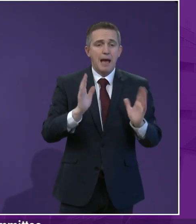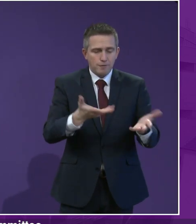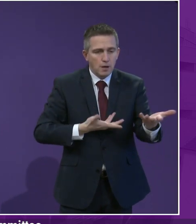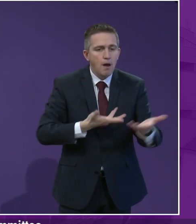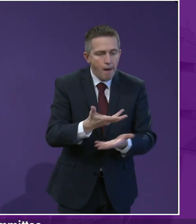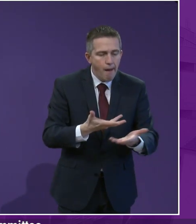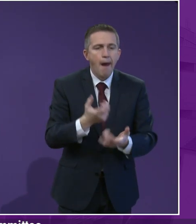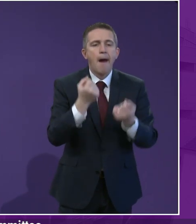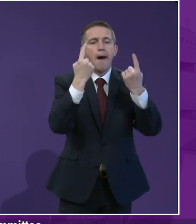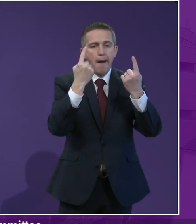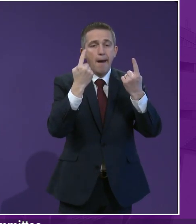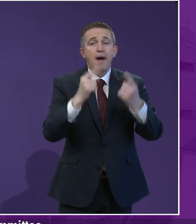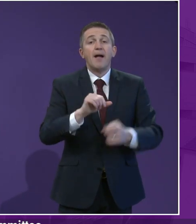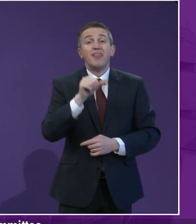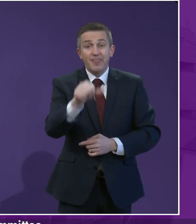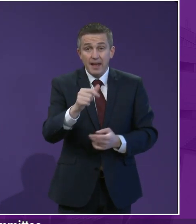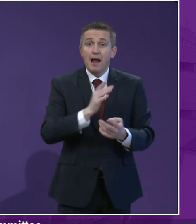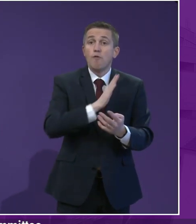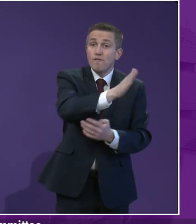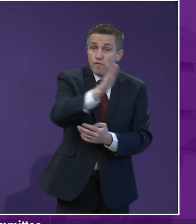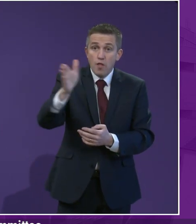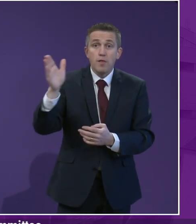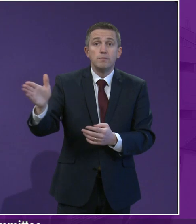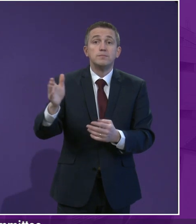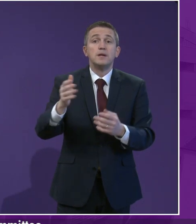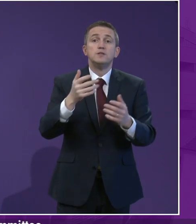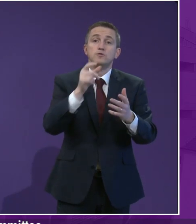And I've always had a big problem of saying,